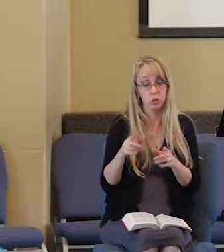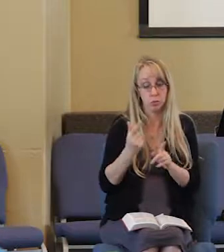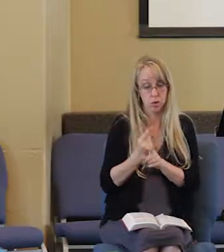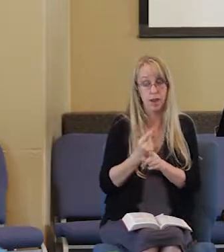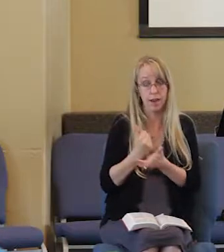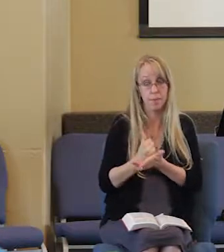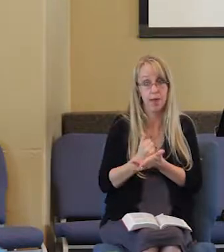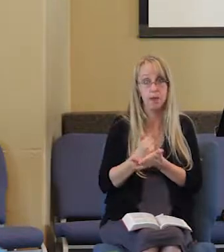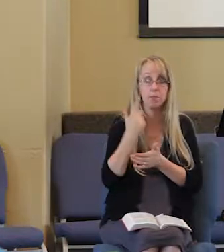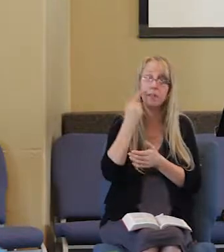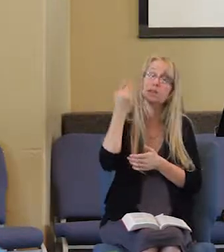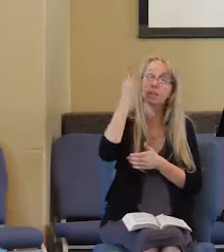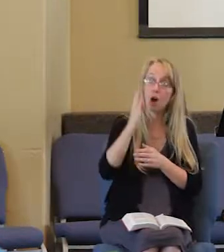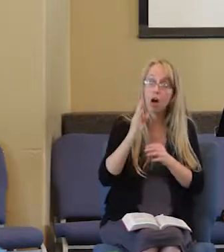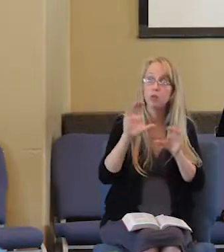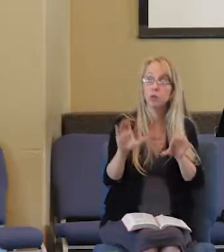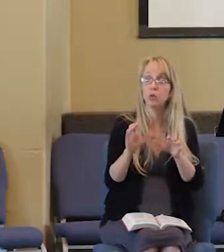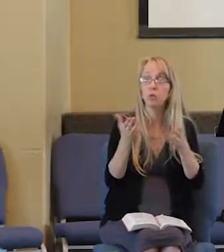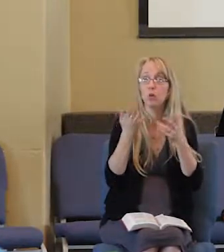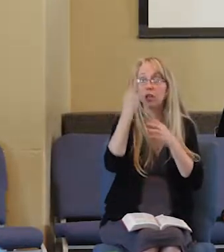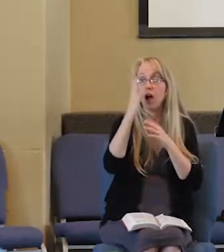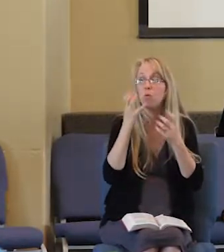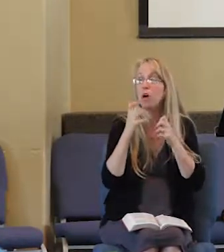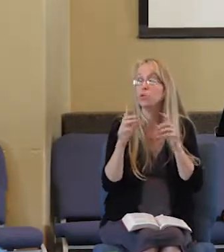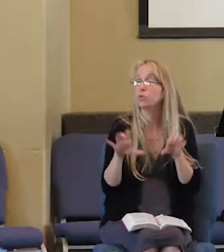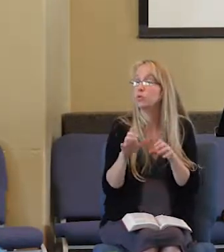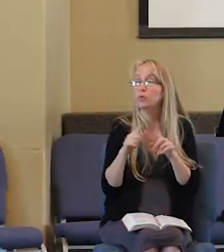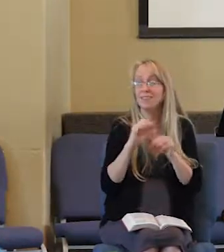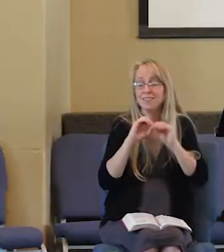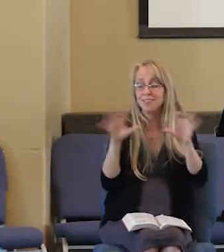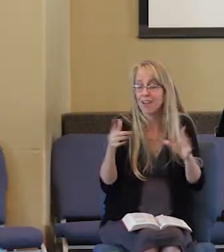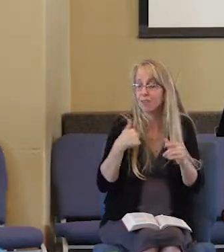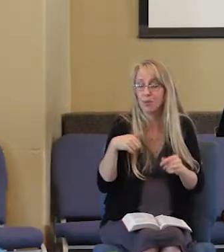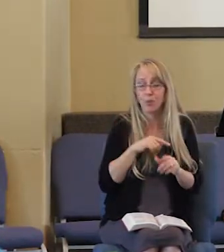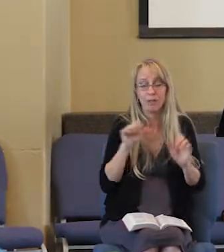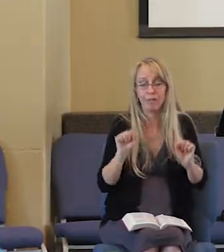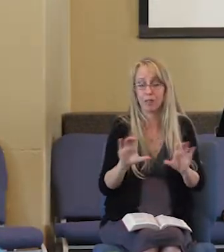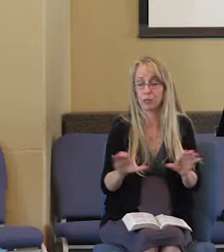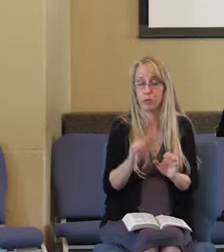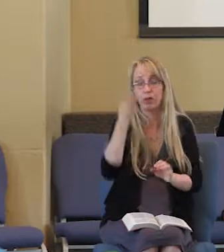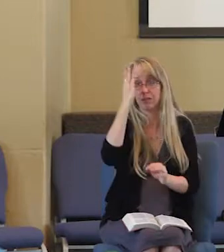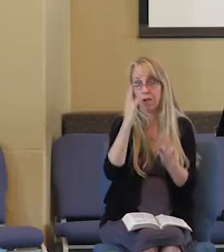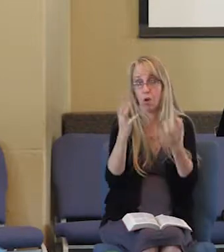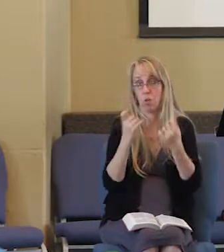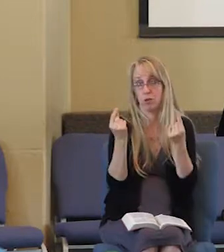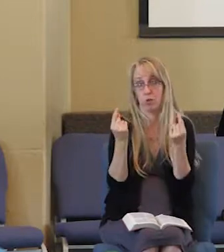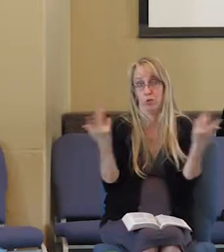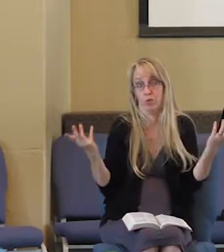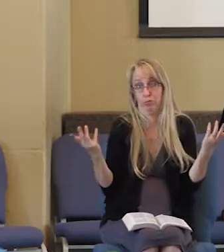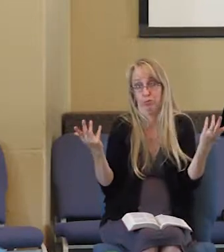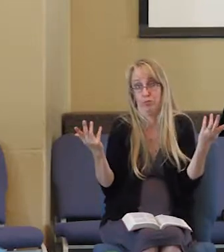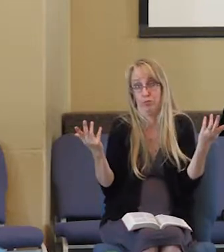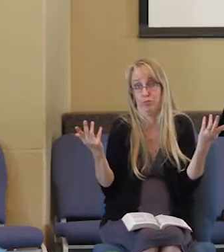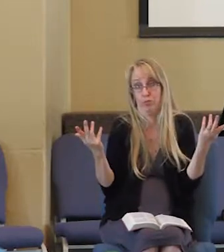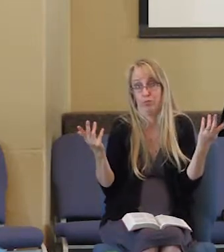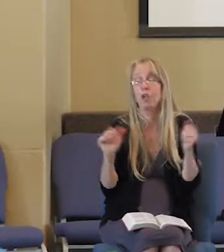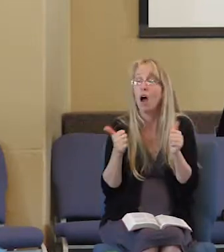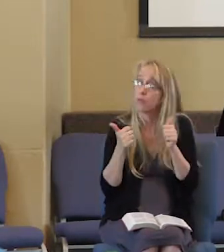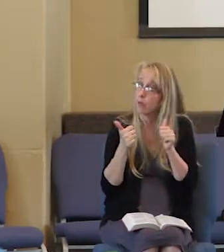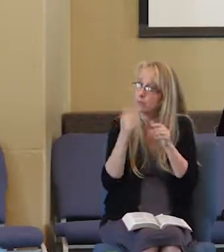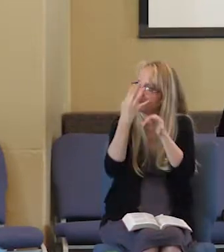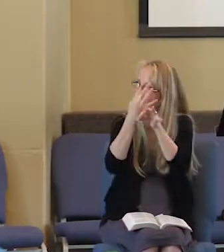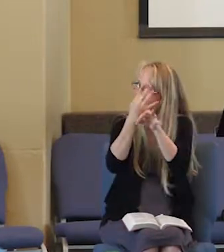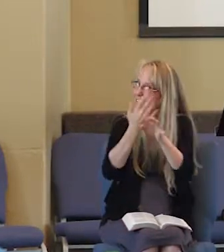amen. Because God can do what God wants to do, and there is nothing we can do about what God wants to do other